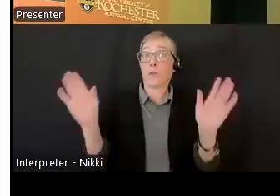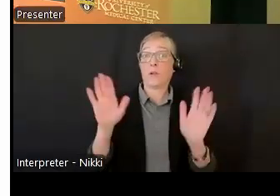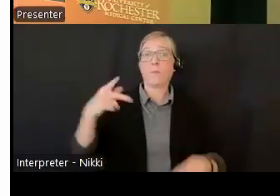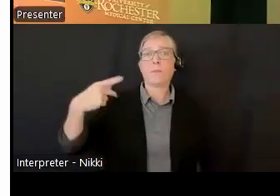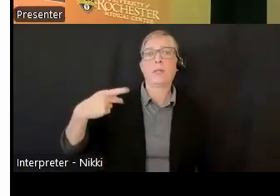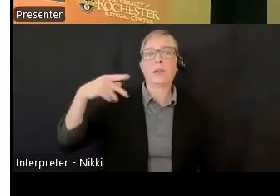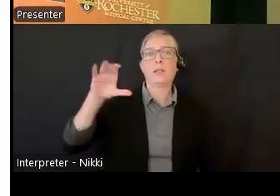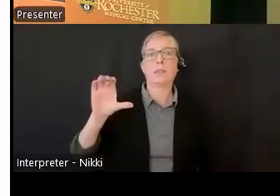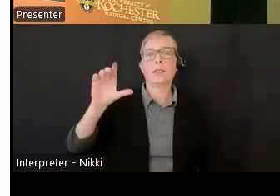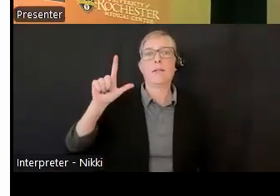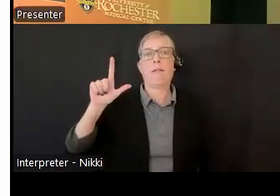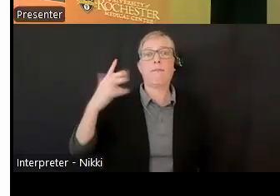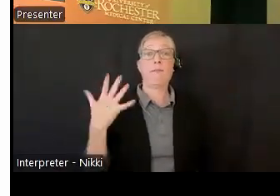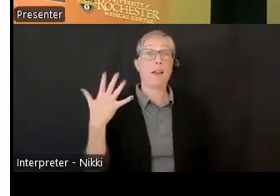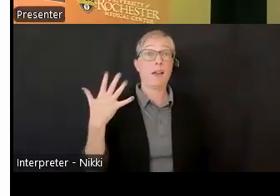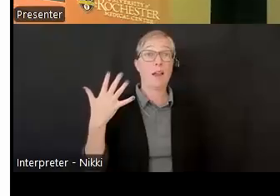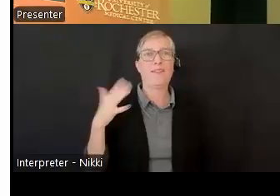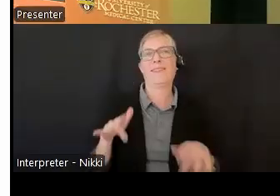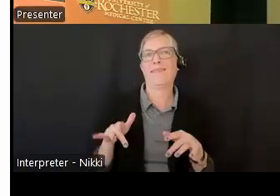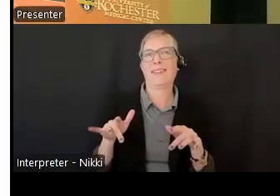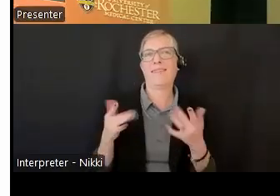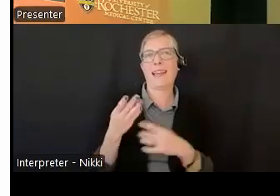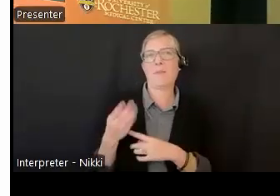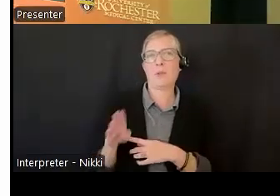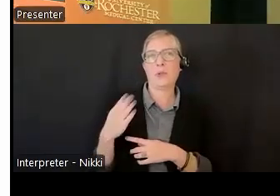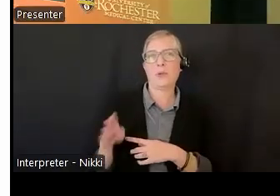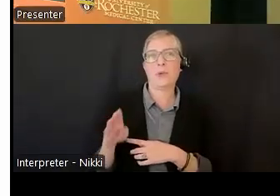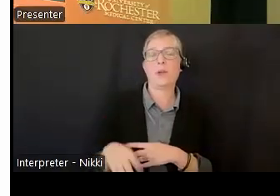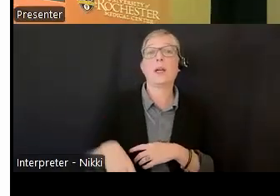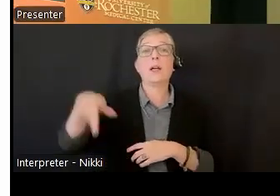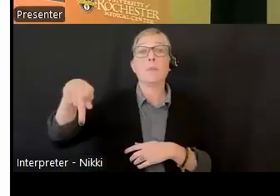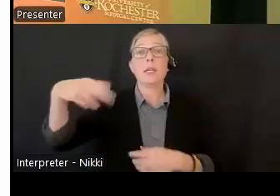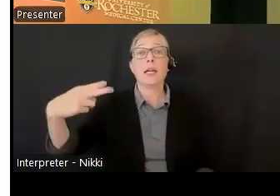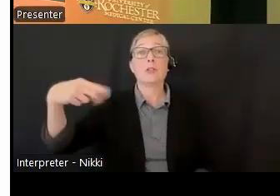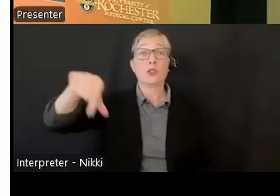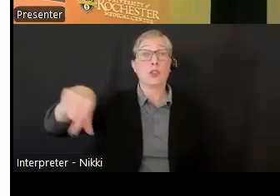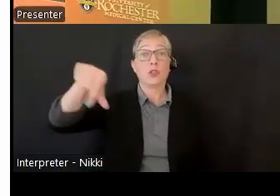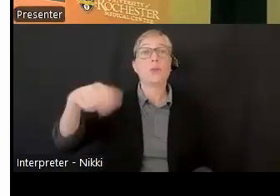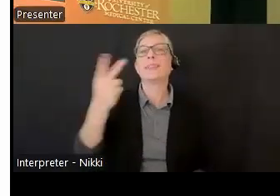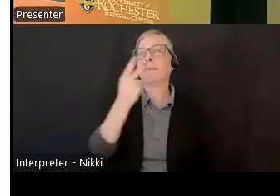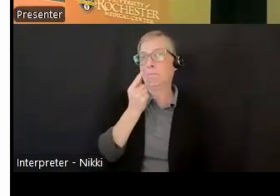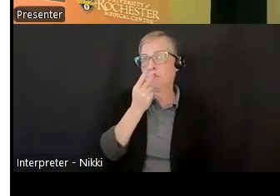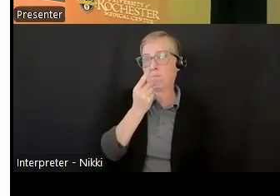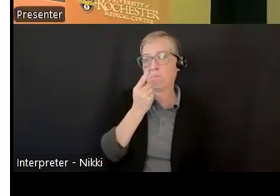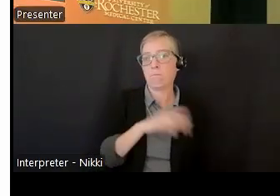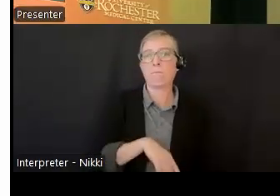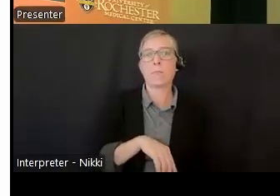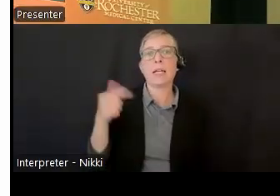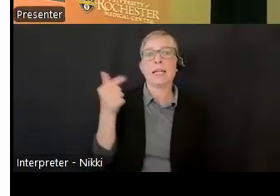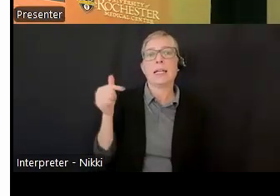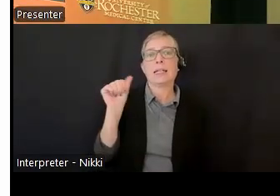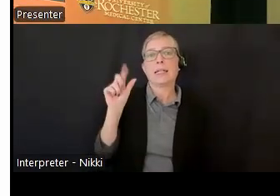is the light blue color, the PHQ is the pink, and the GAD-7 for anxiety is the